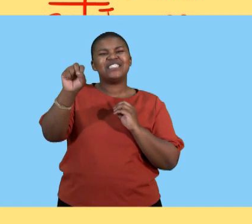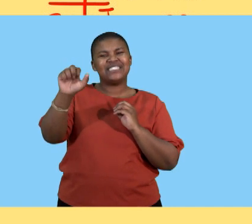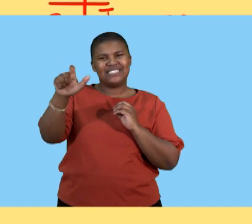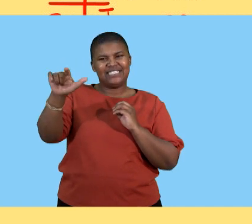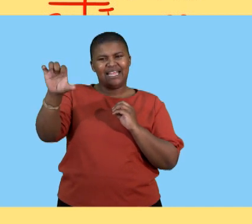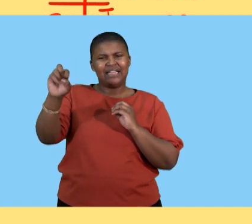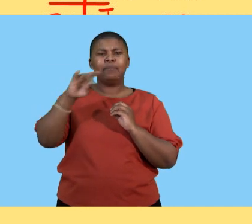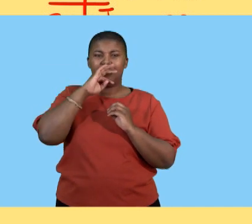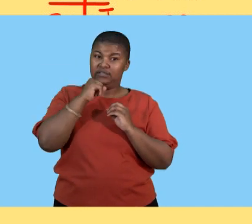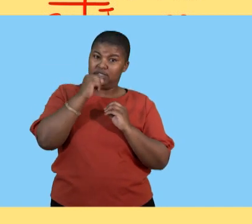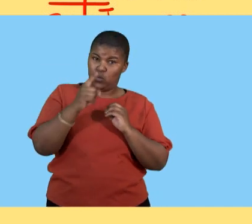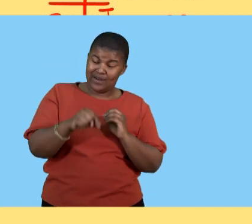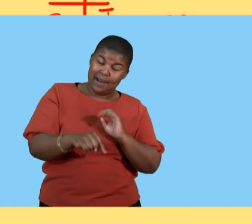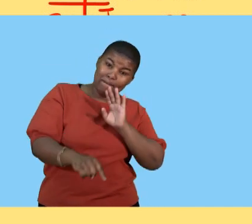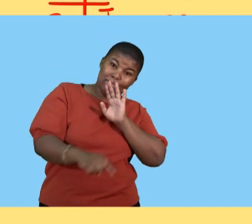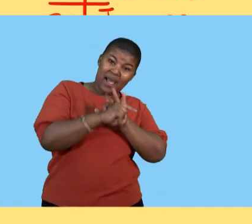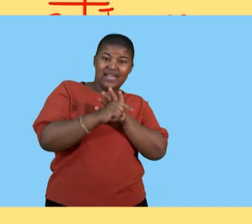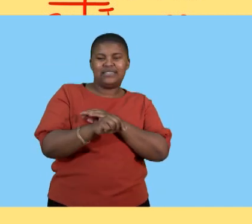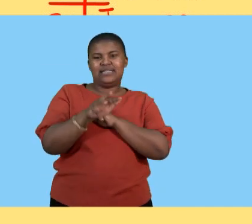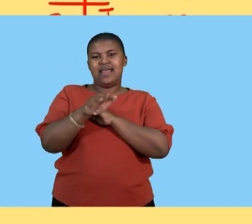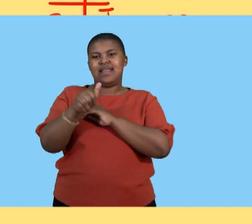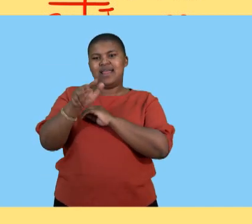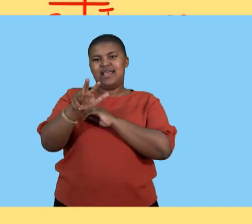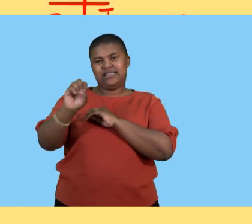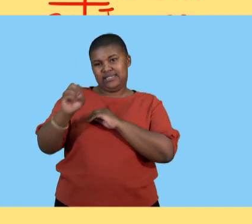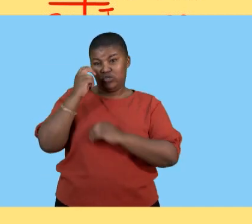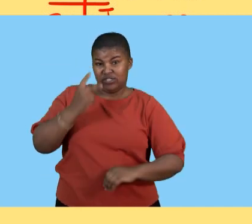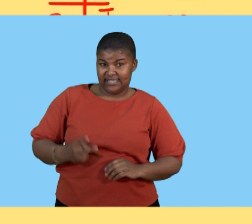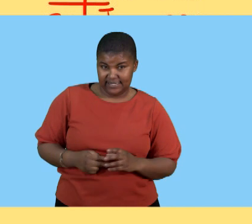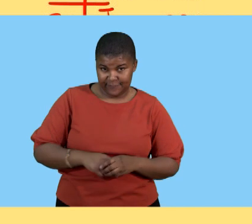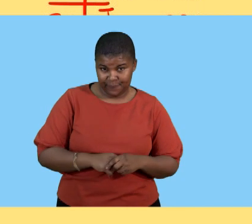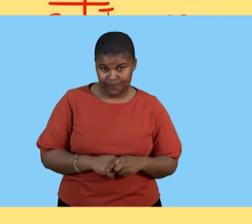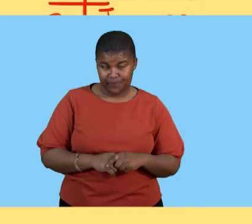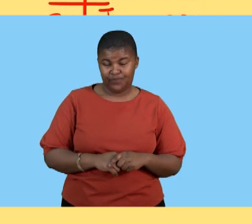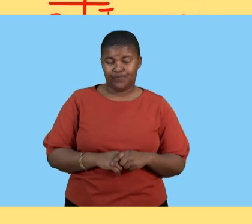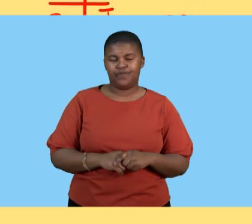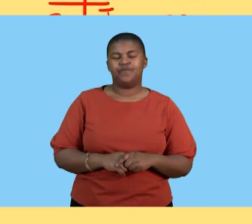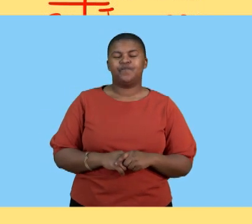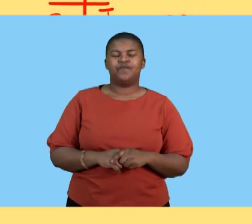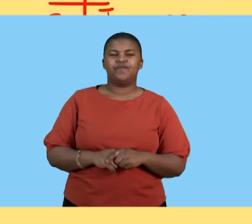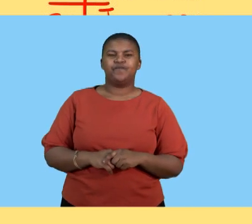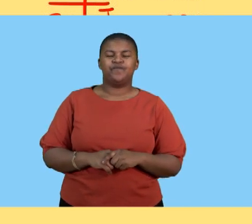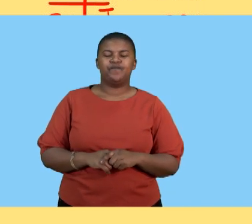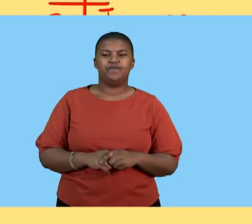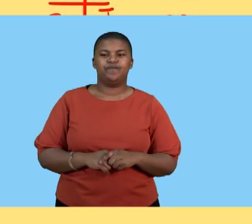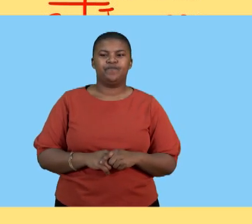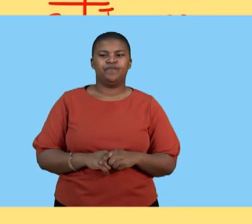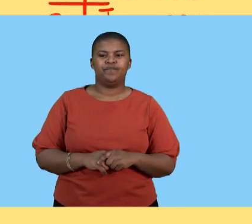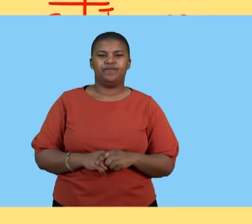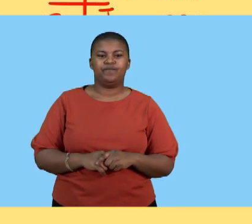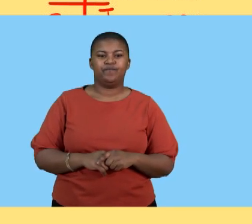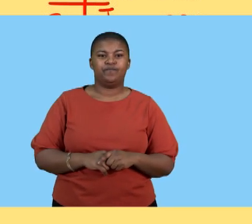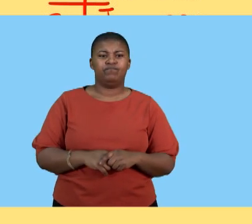come and say minus 980. On my cost of sales, I'll come and I'll subtract